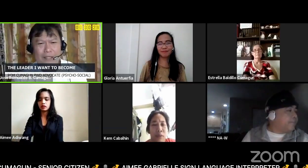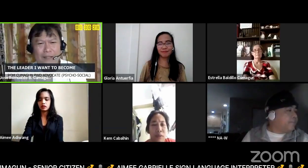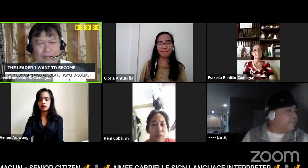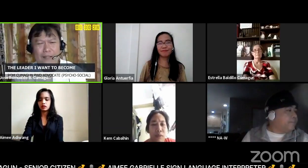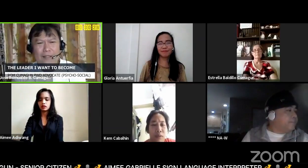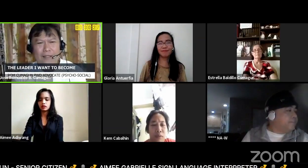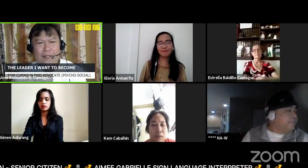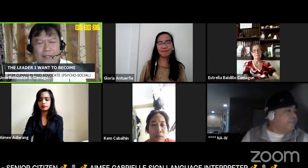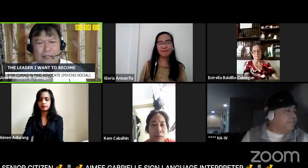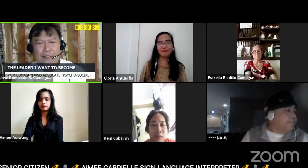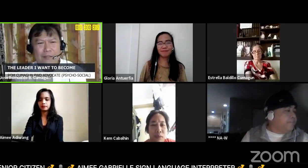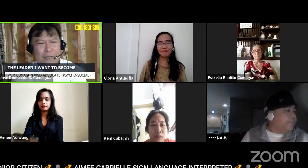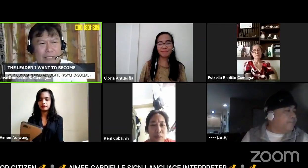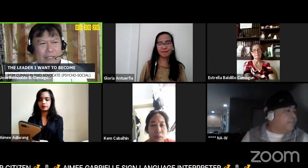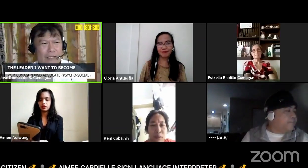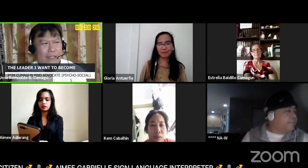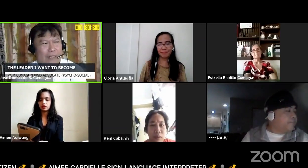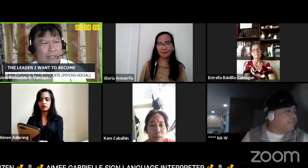do.